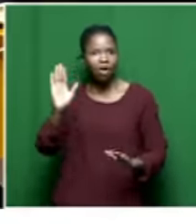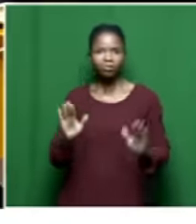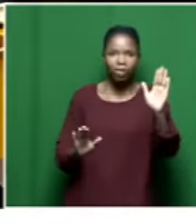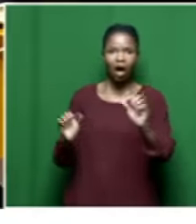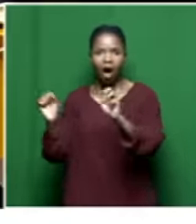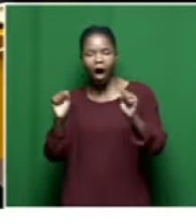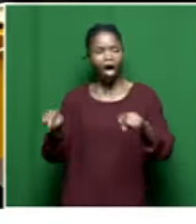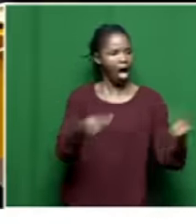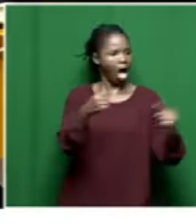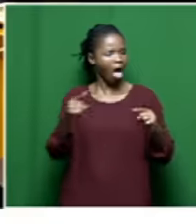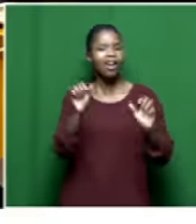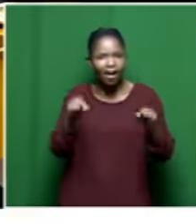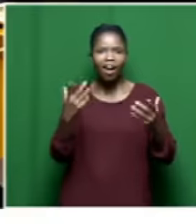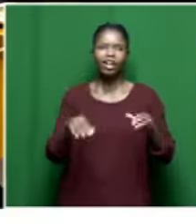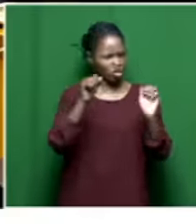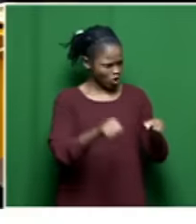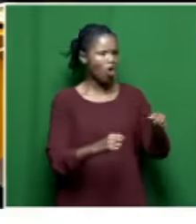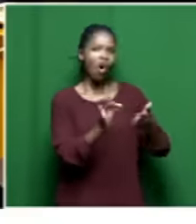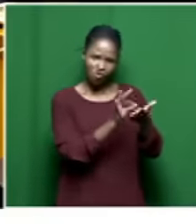to have a say on the matter.